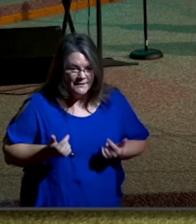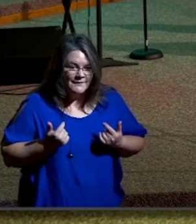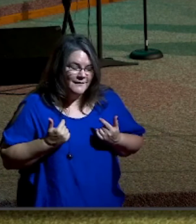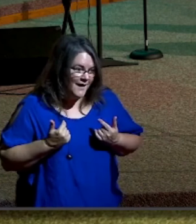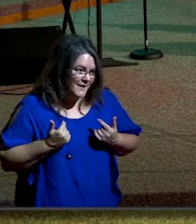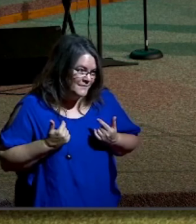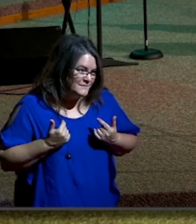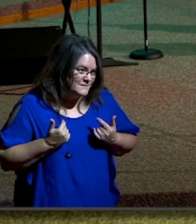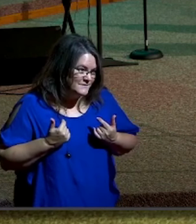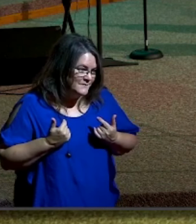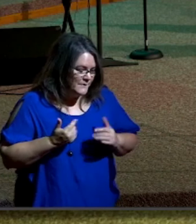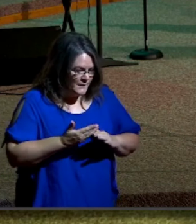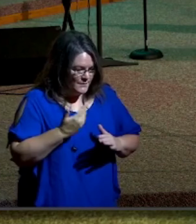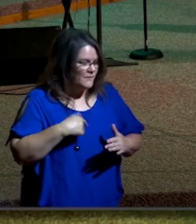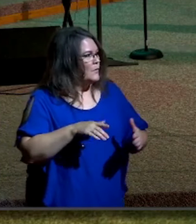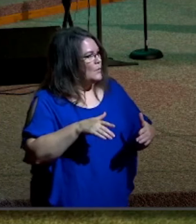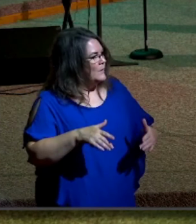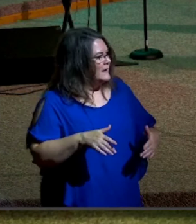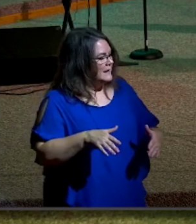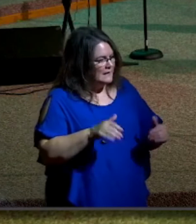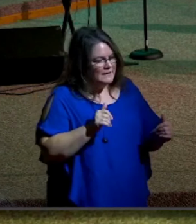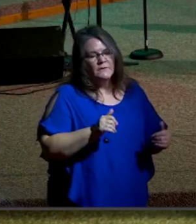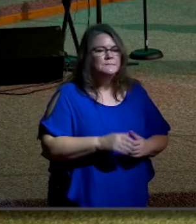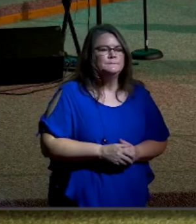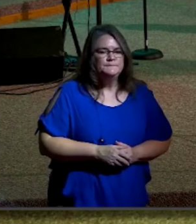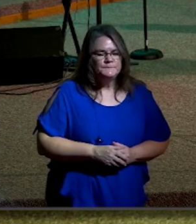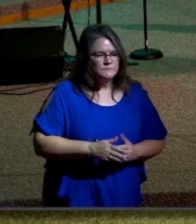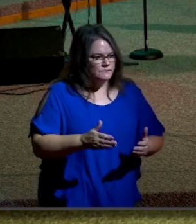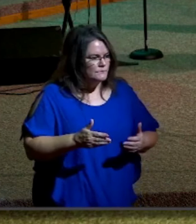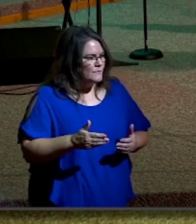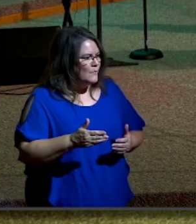Before we leave, I want to invite up our worship team.